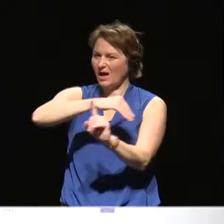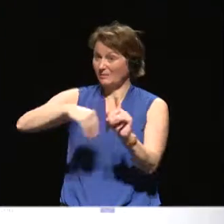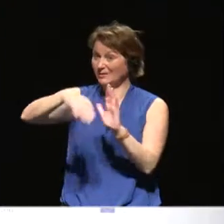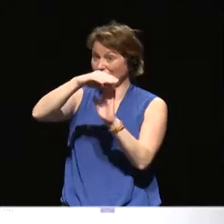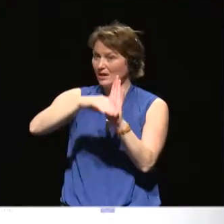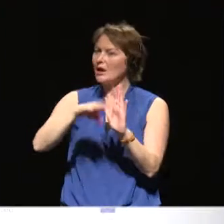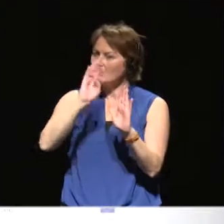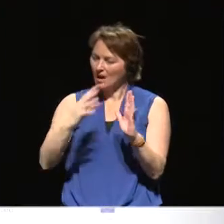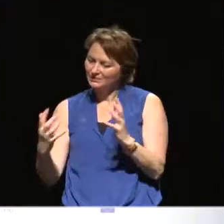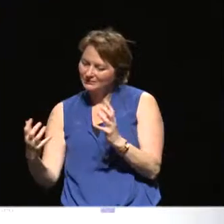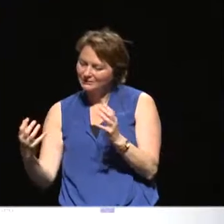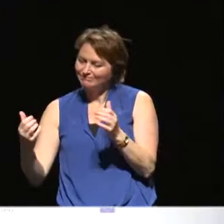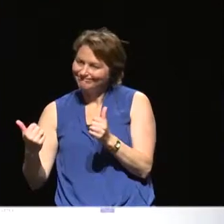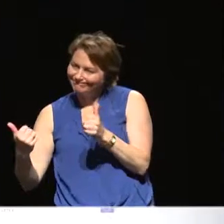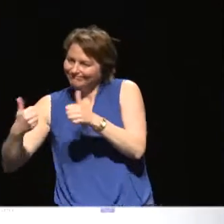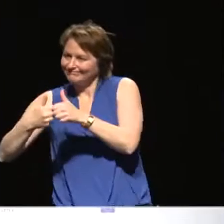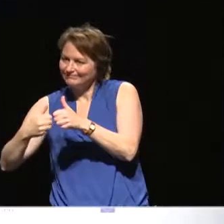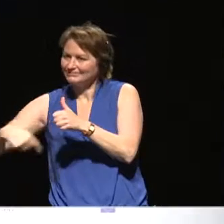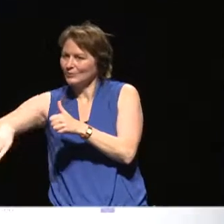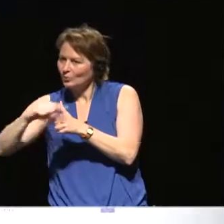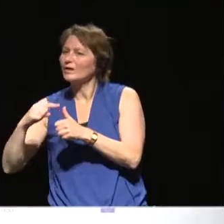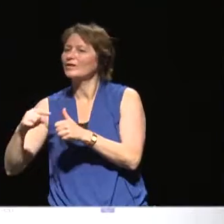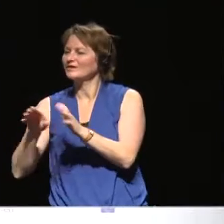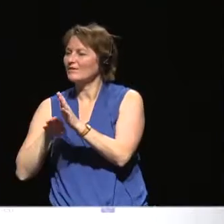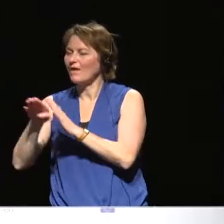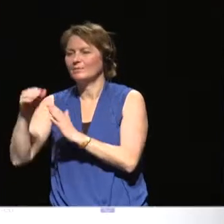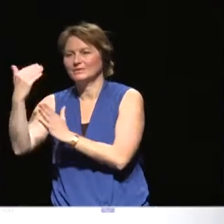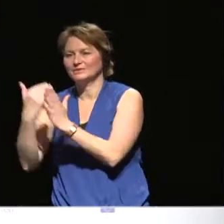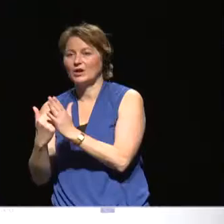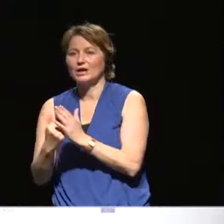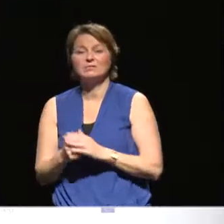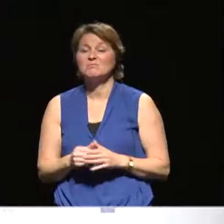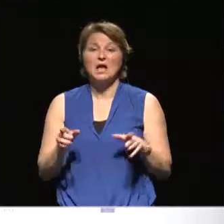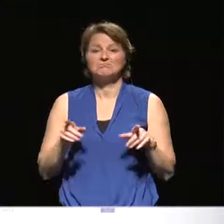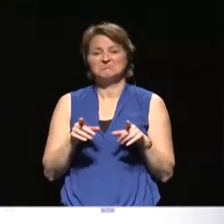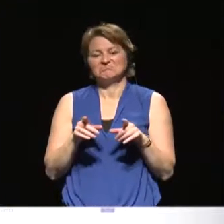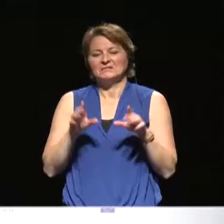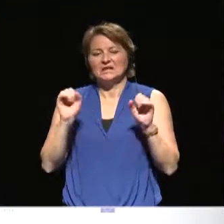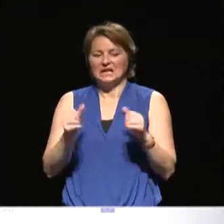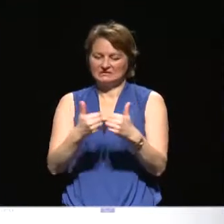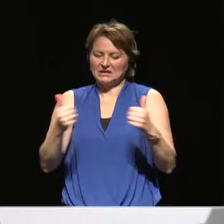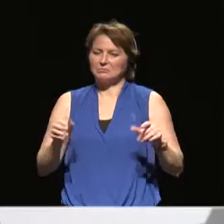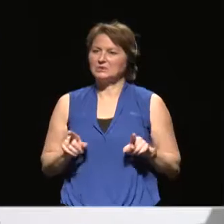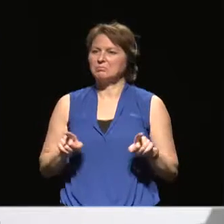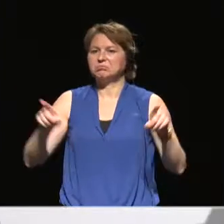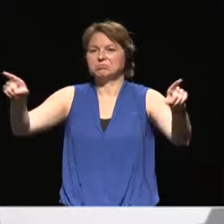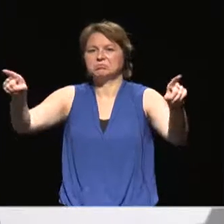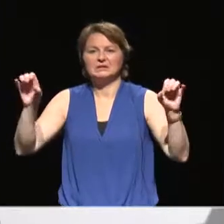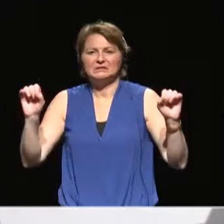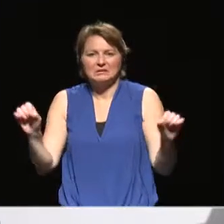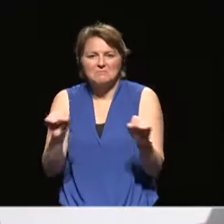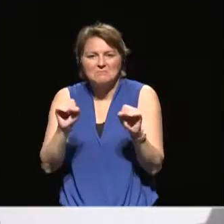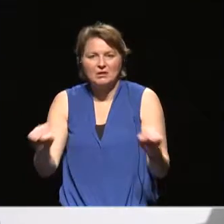should be merged with the development one, that we cannot just go through separate courses in this sense.